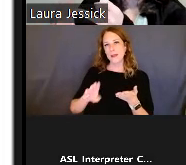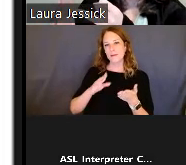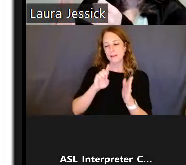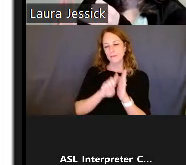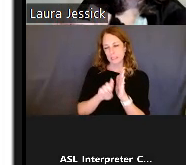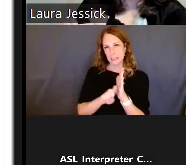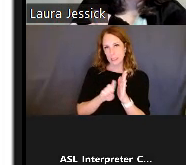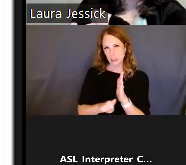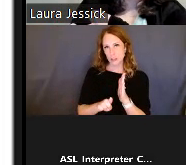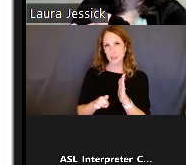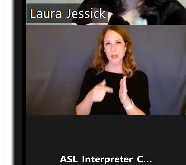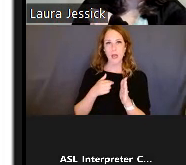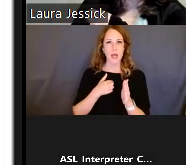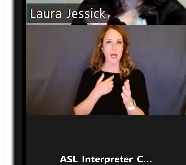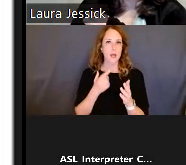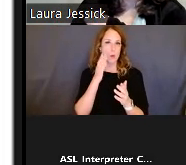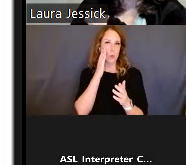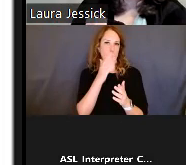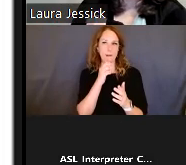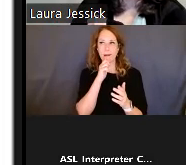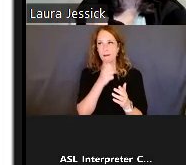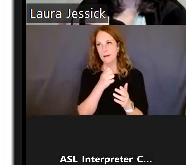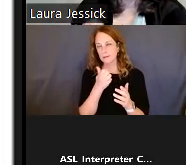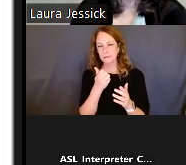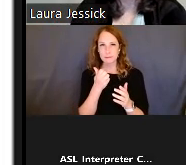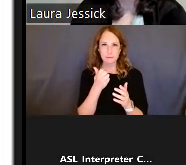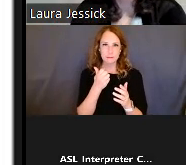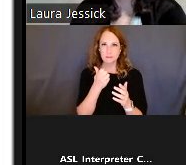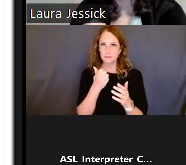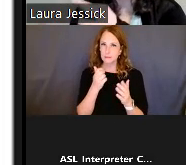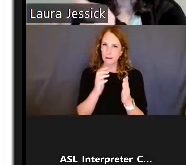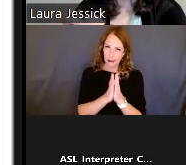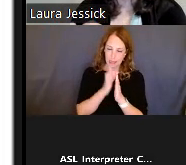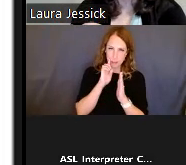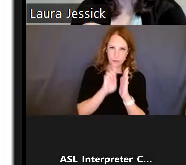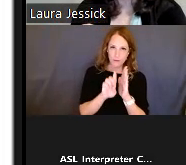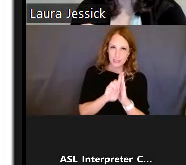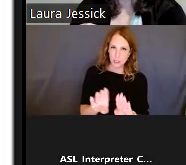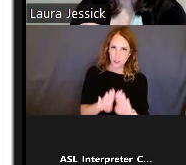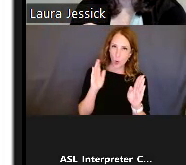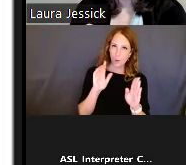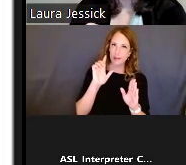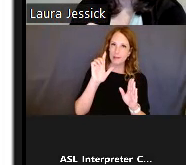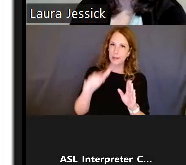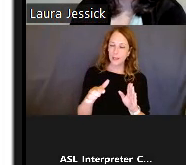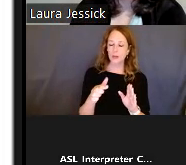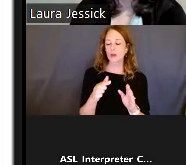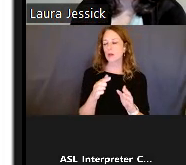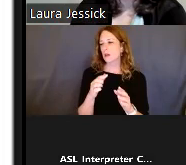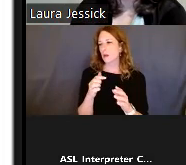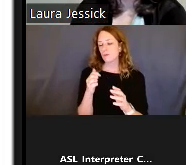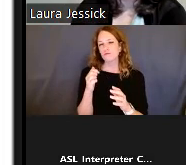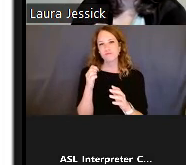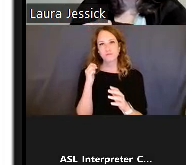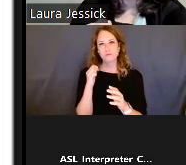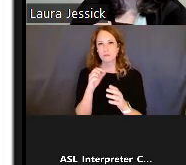investigation. They will not come forward to ask for an investigation to be reopened. They won't hold a law enforcement